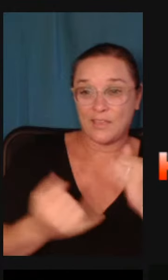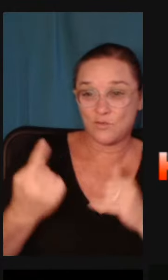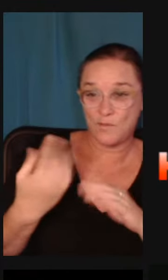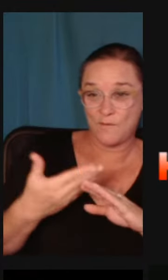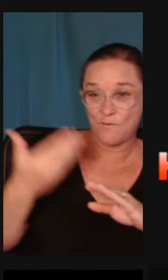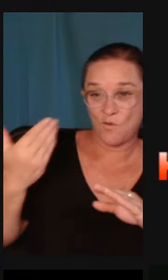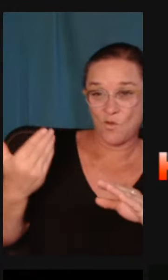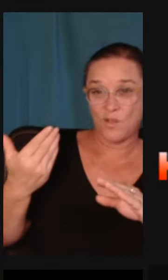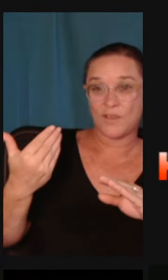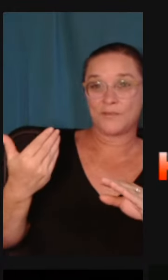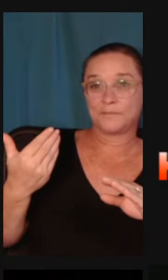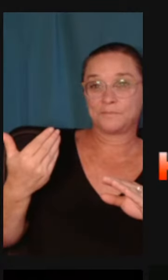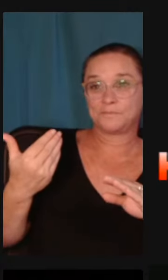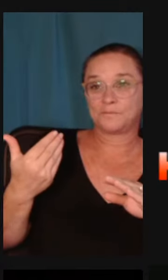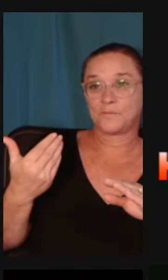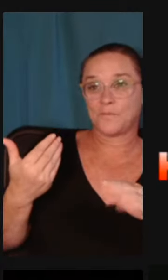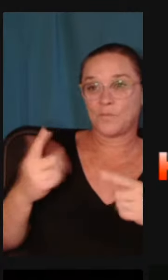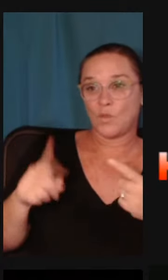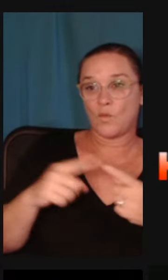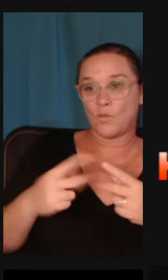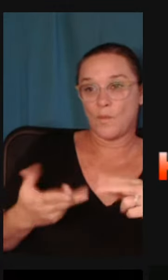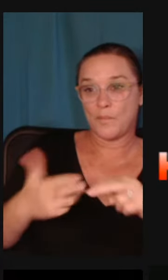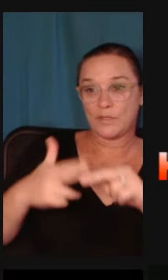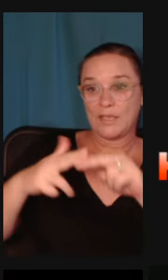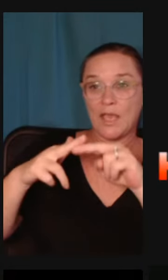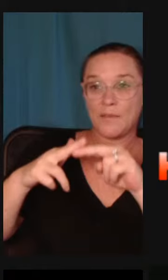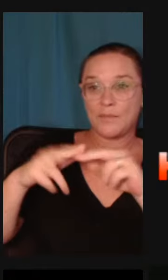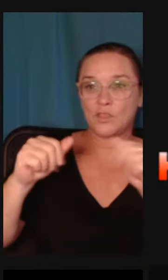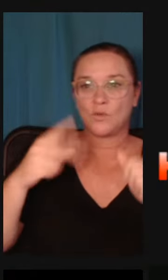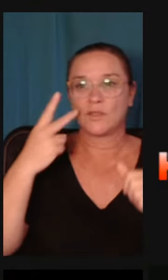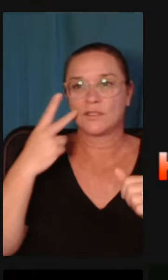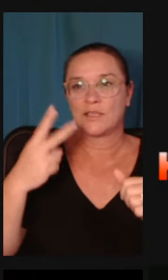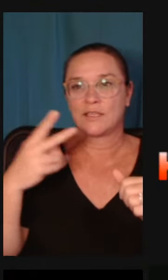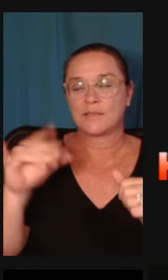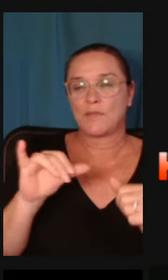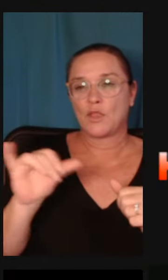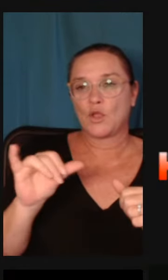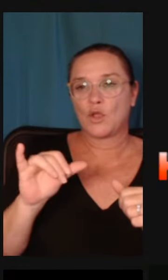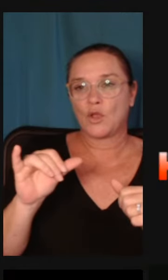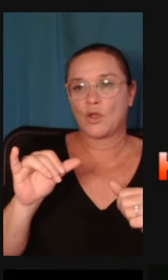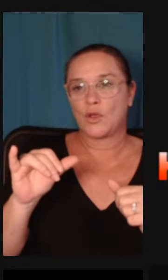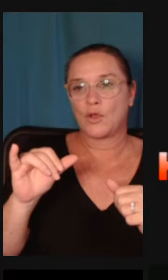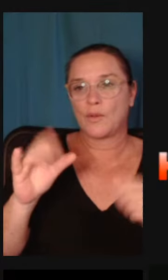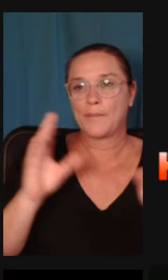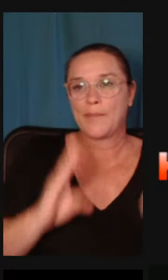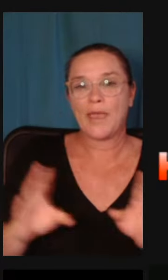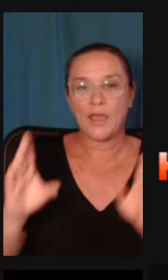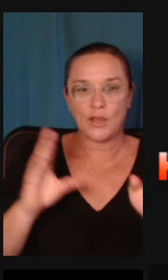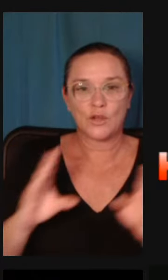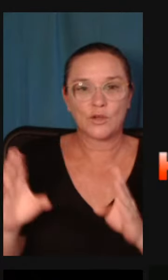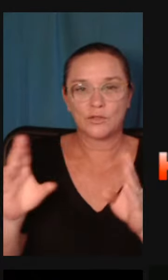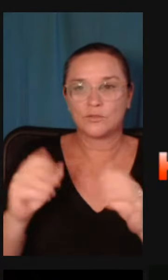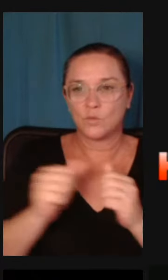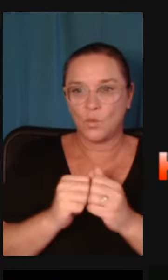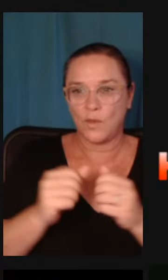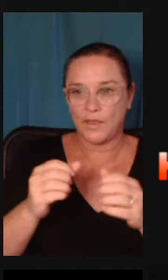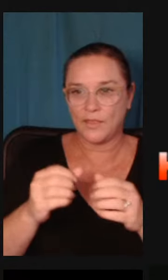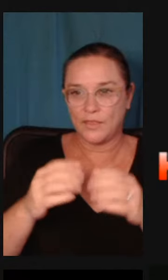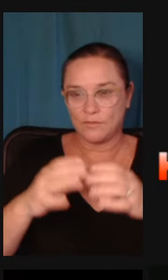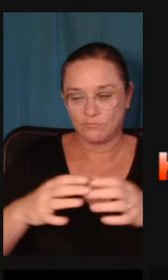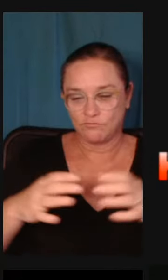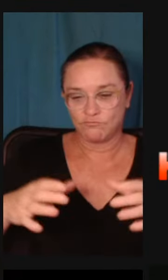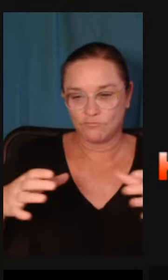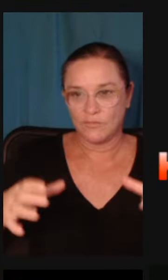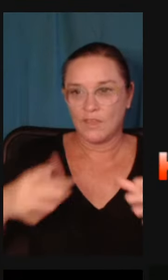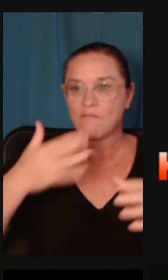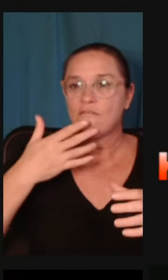right, where we were just building up to it, and you can see similar patterns of concentric colors towards the